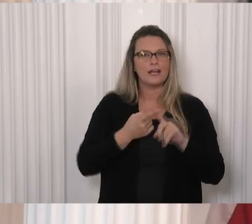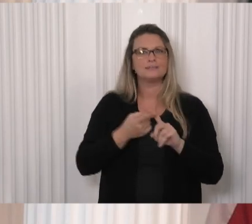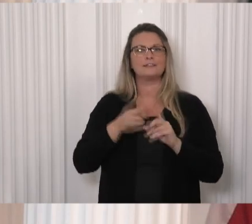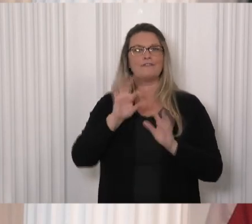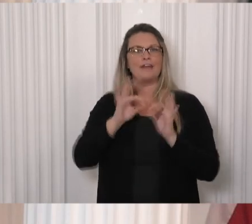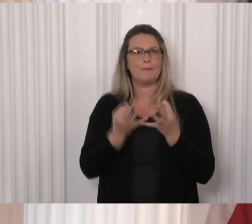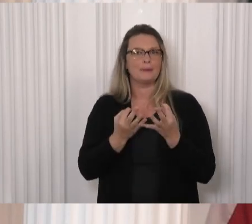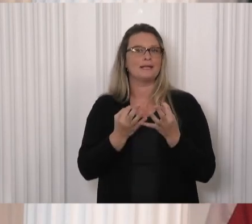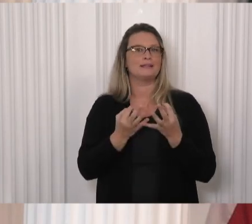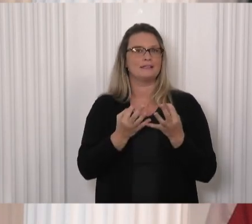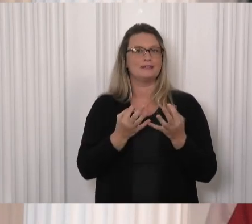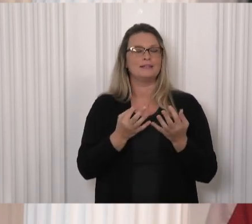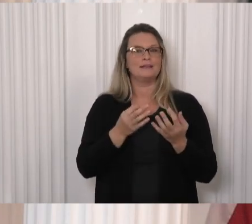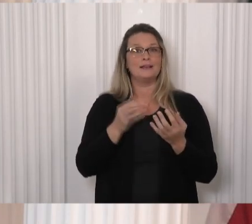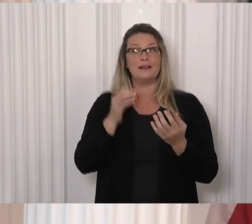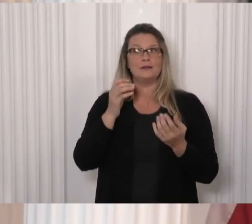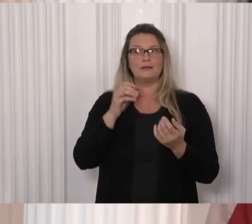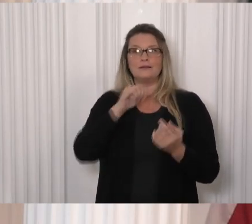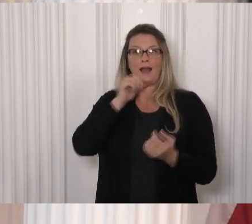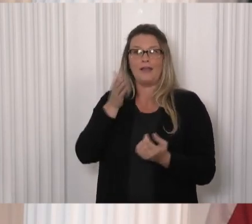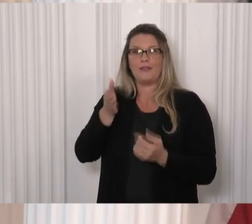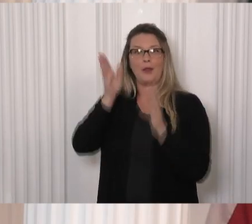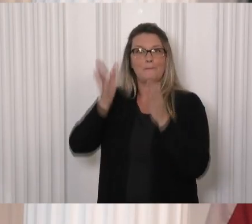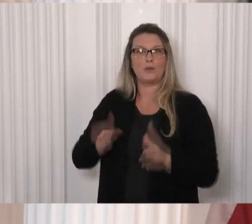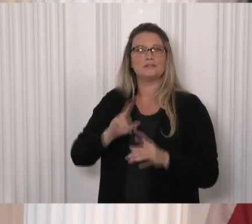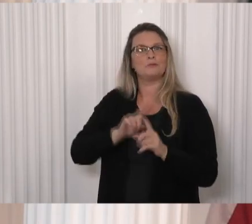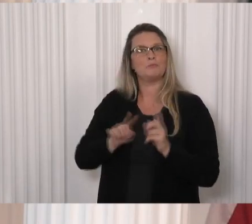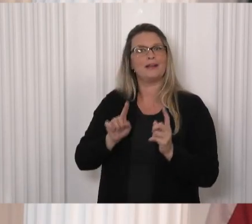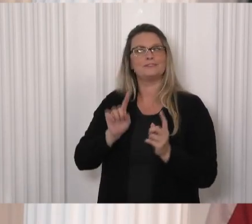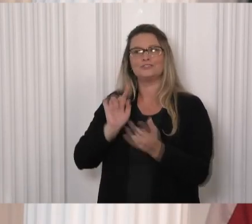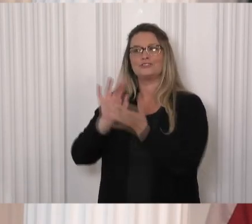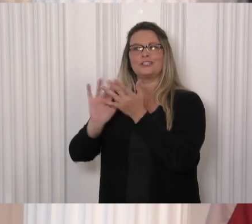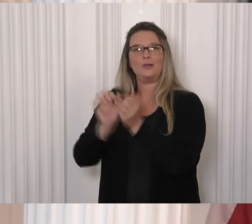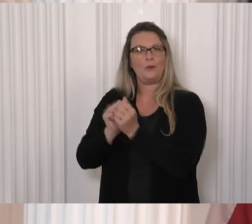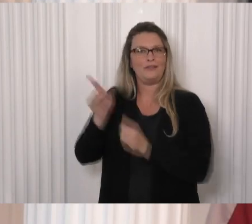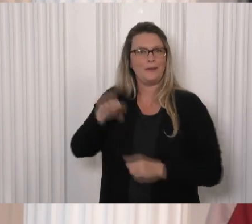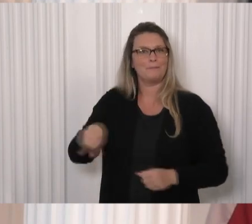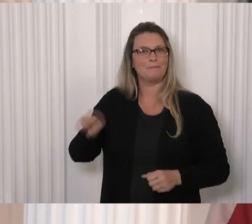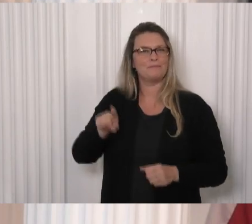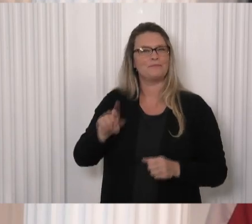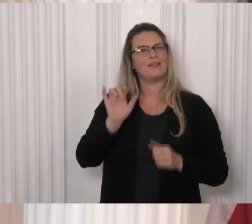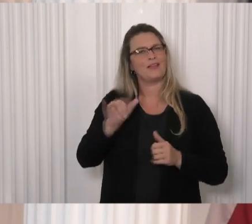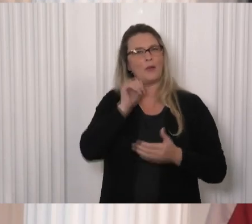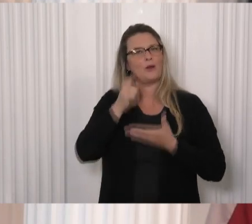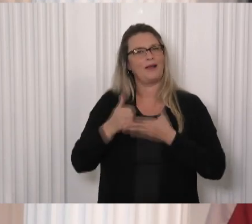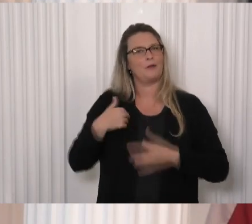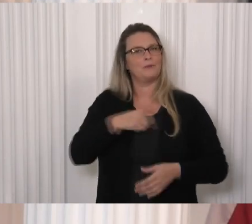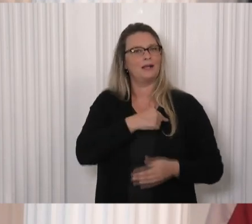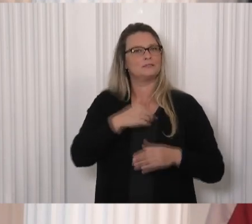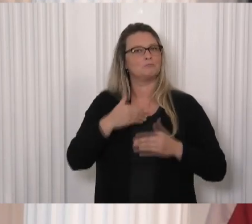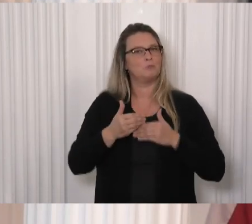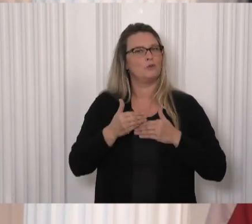that are not in person. So those are the kind of things that will help all of us really move forward together.